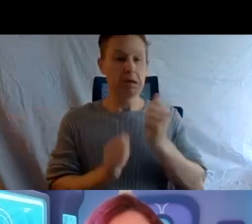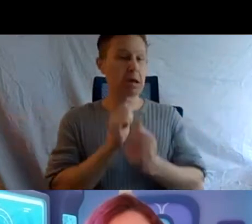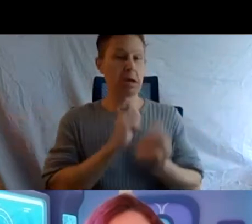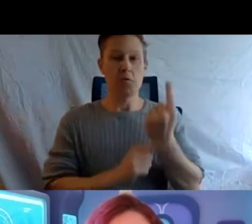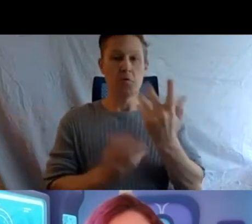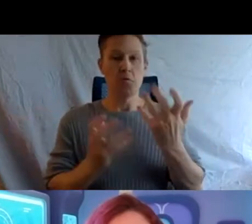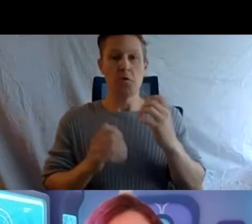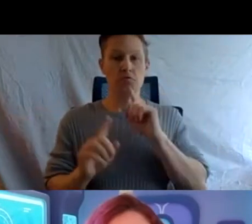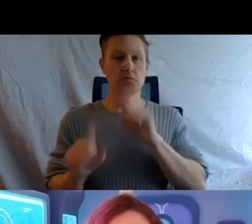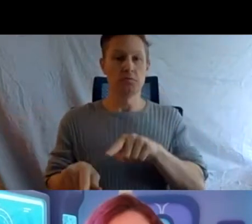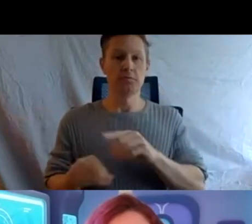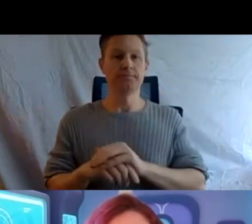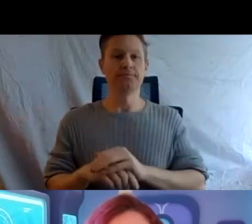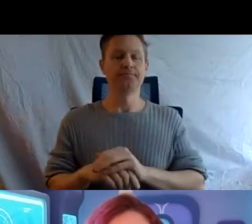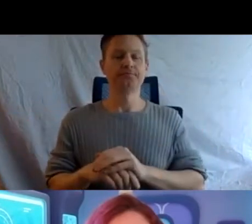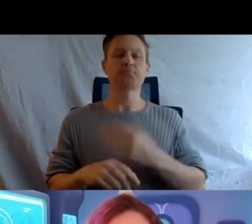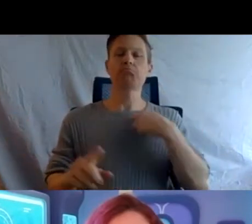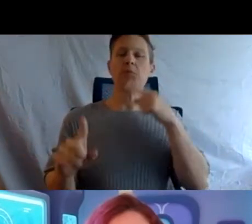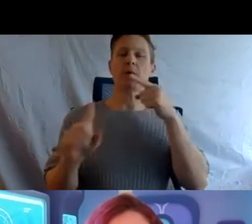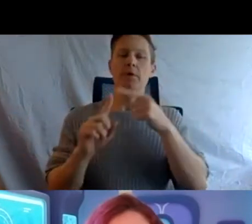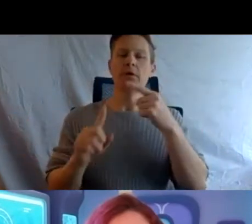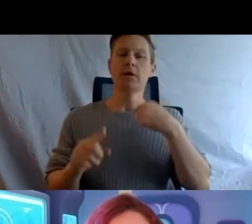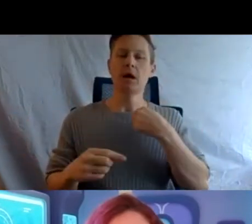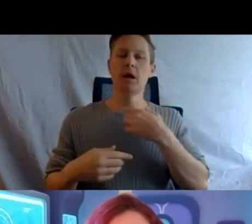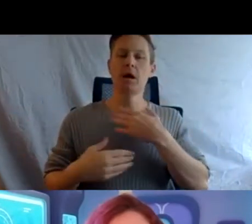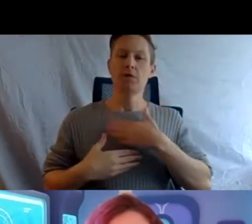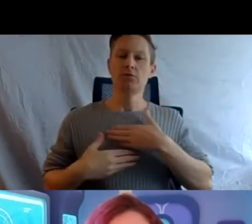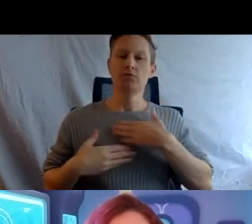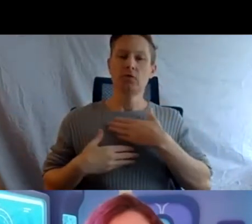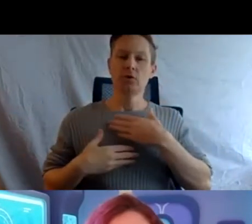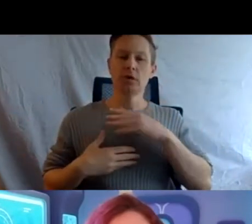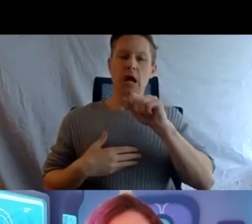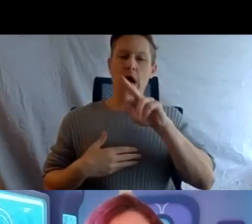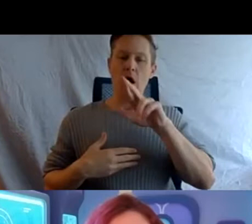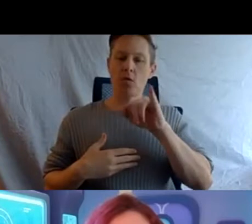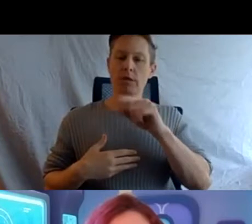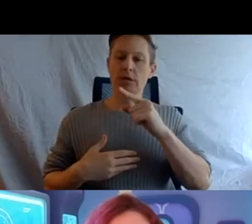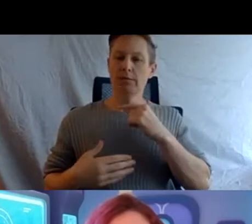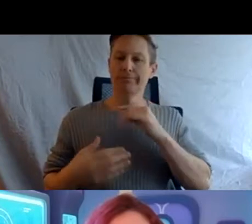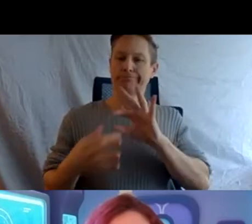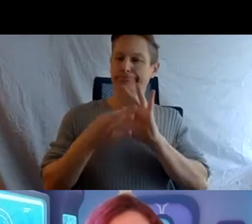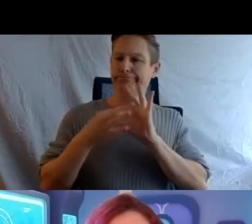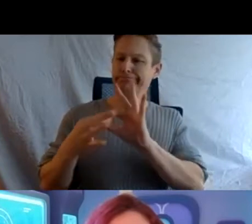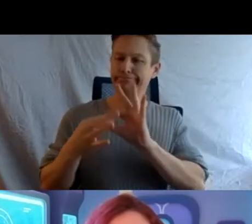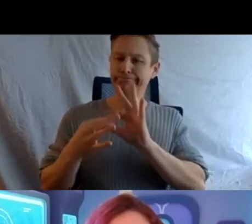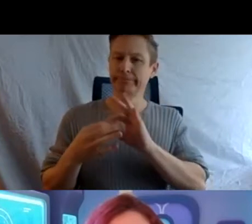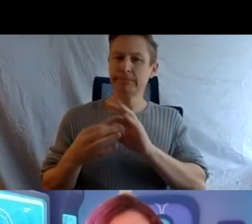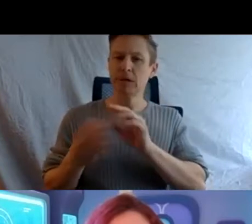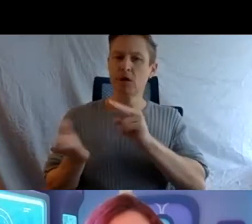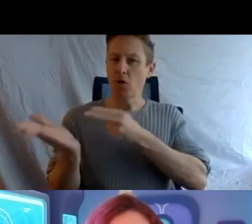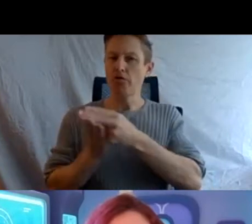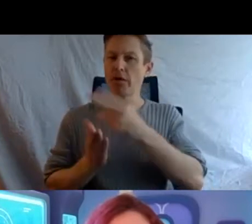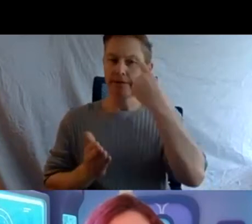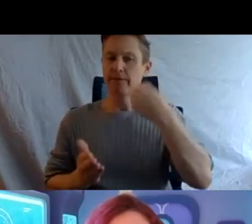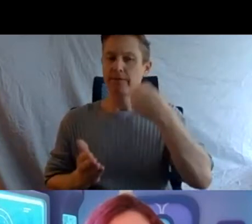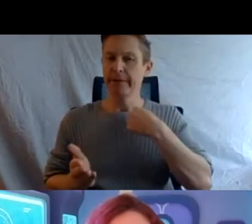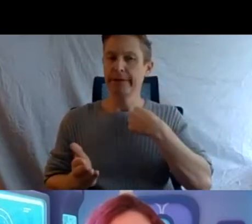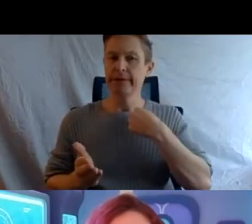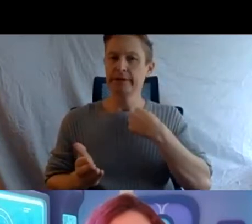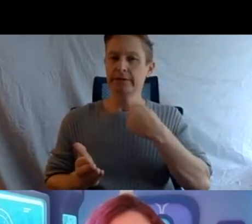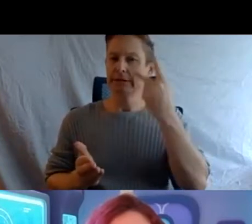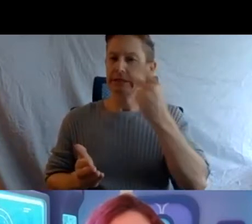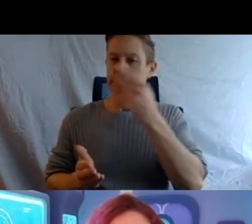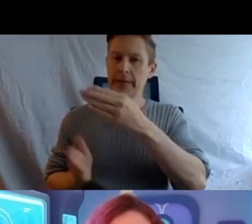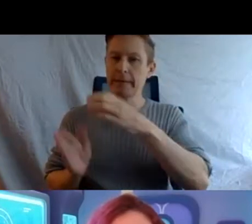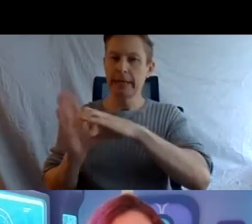to my point, I've really liked how Ari felt as a wheelchair user. In particular, he felt very authentic. What was the animation project like